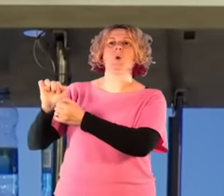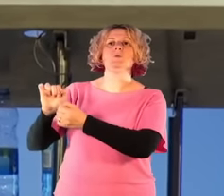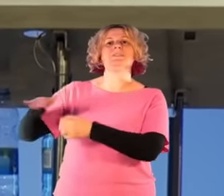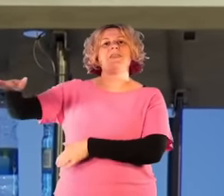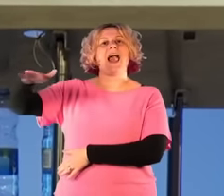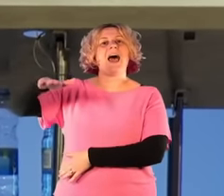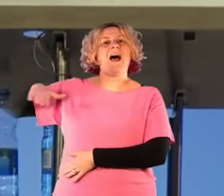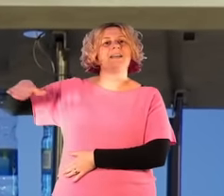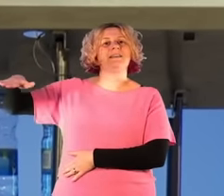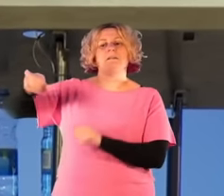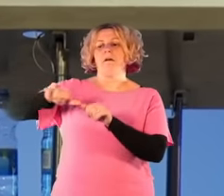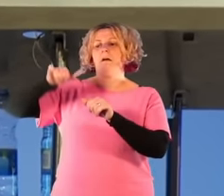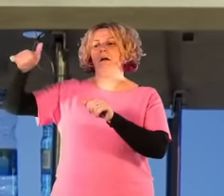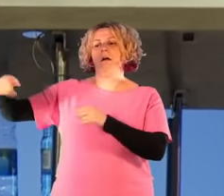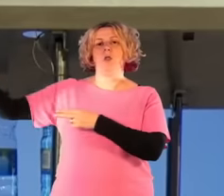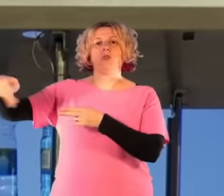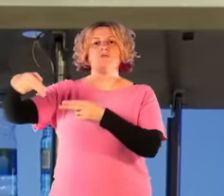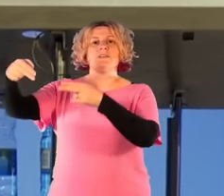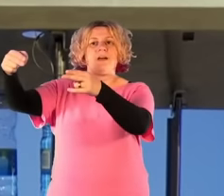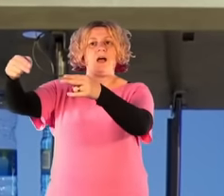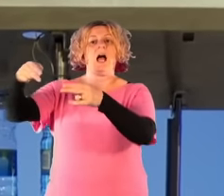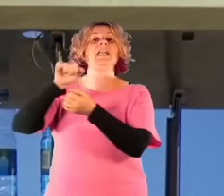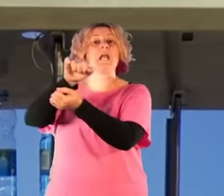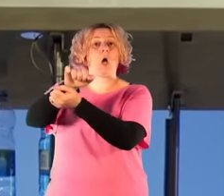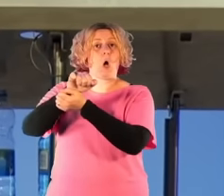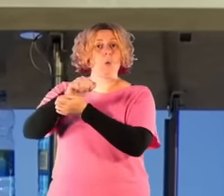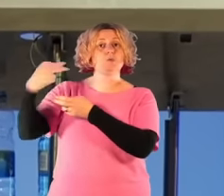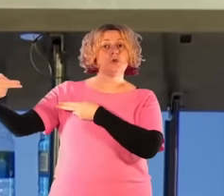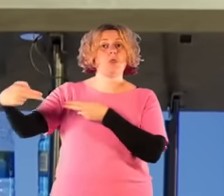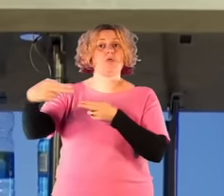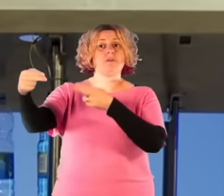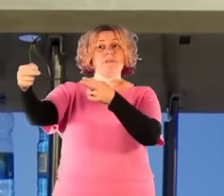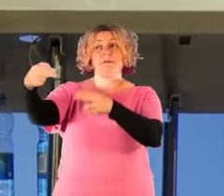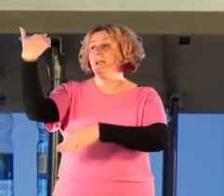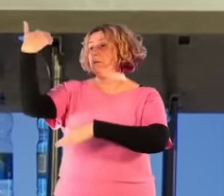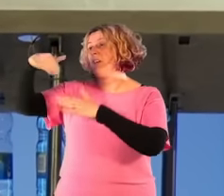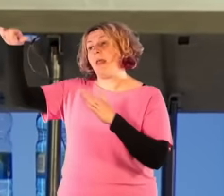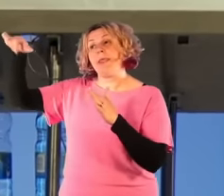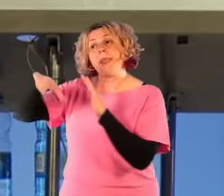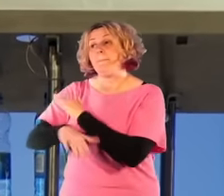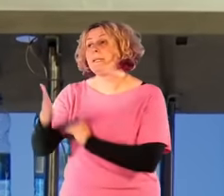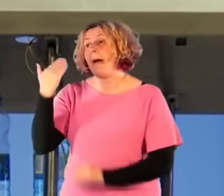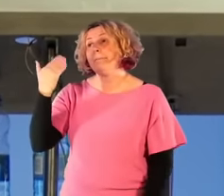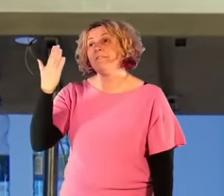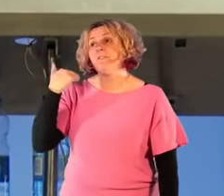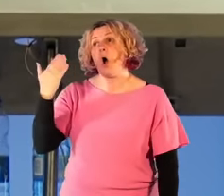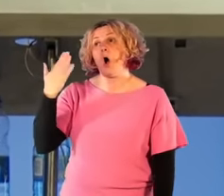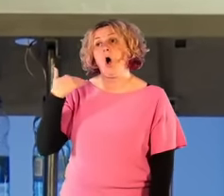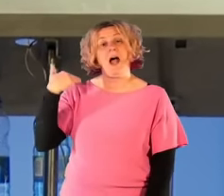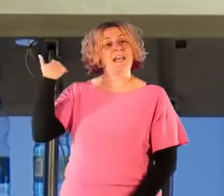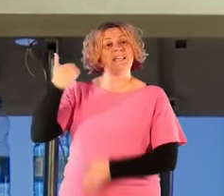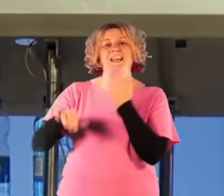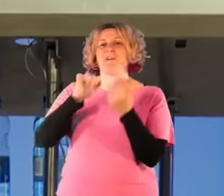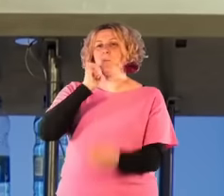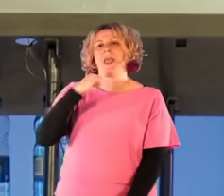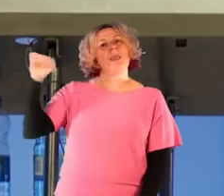sides. And he owns the river in between. And he's never let me down yet, and he never